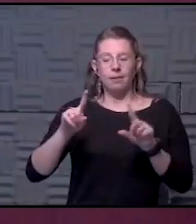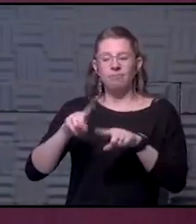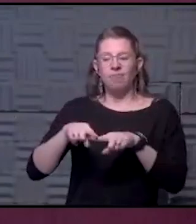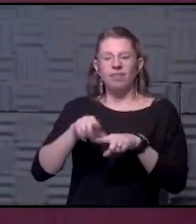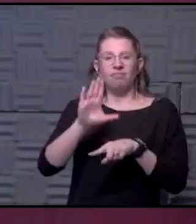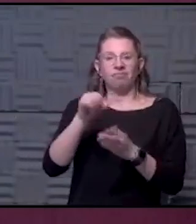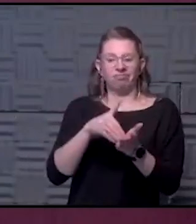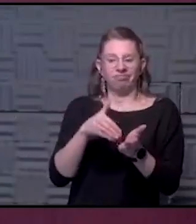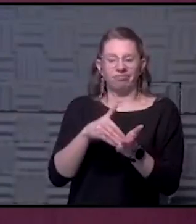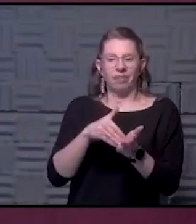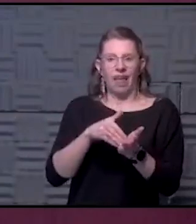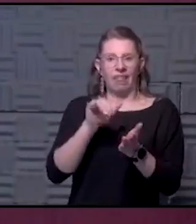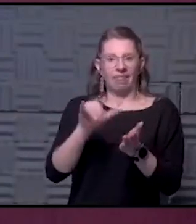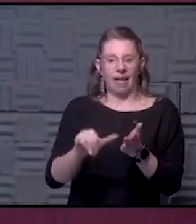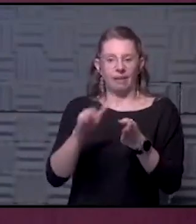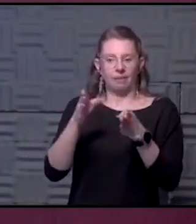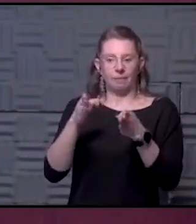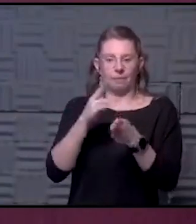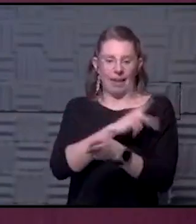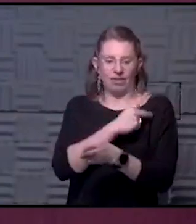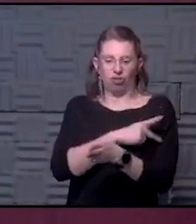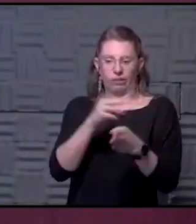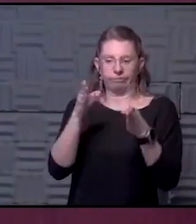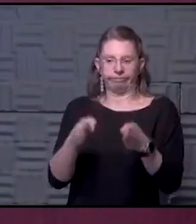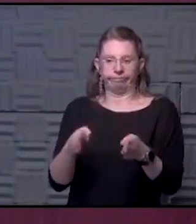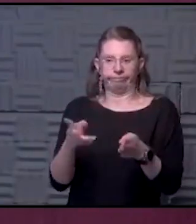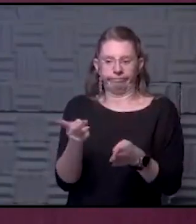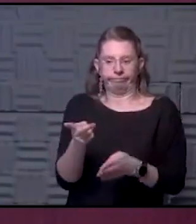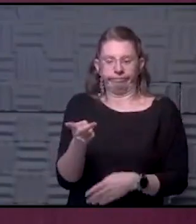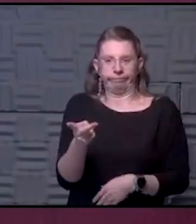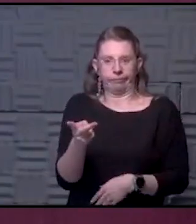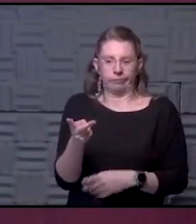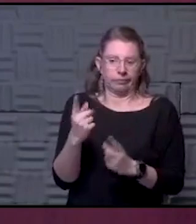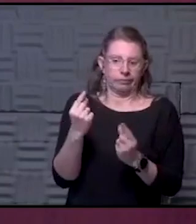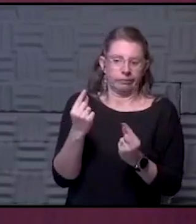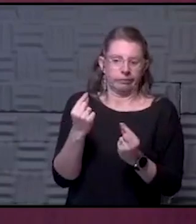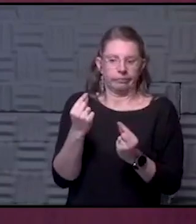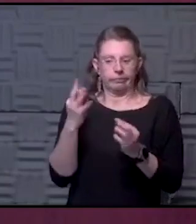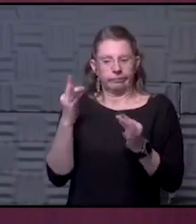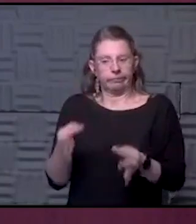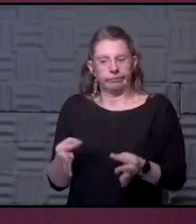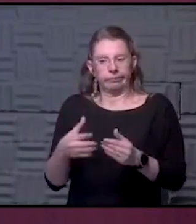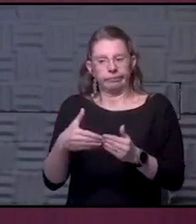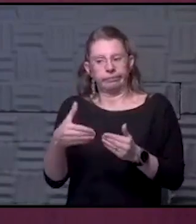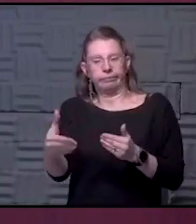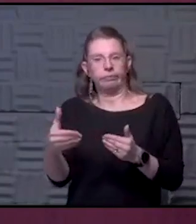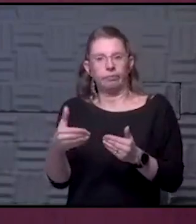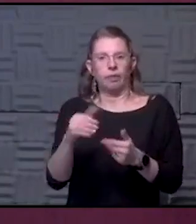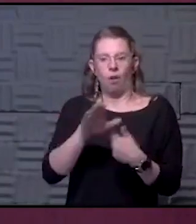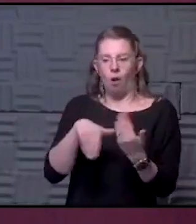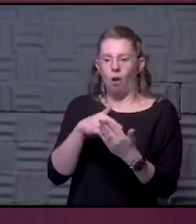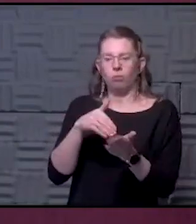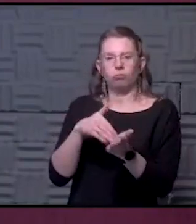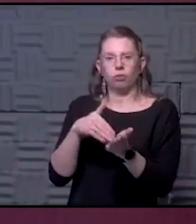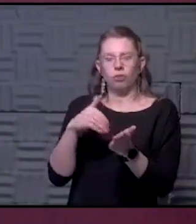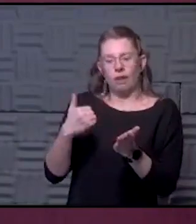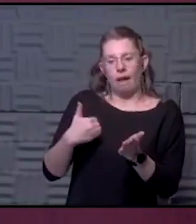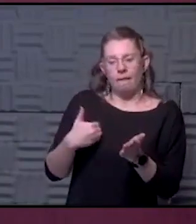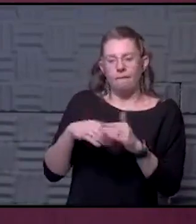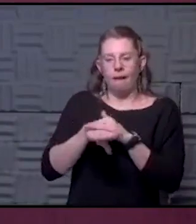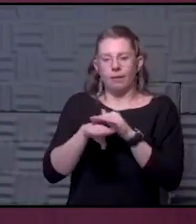provider and that patient to determine what kind of things need to be done. All providers, physicians, have access to